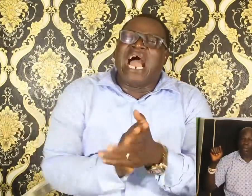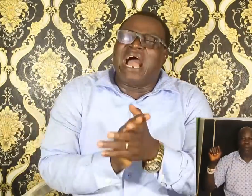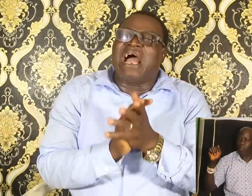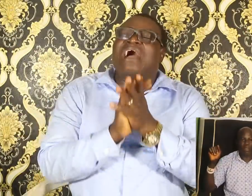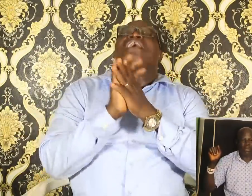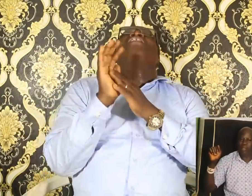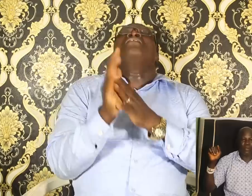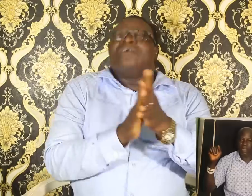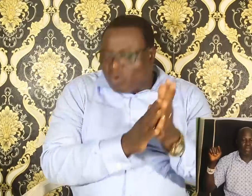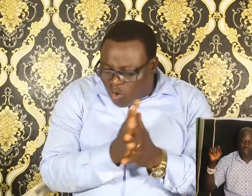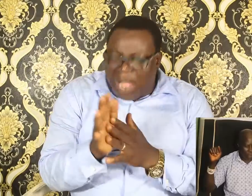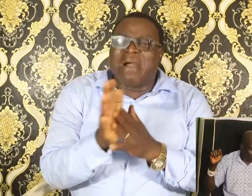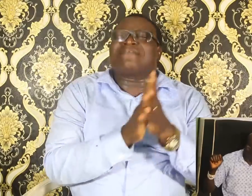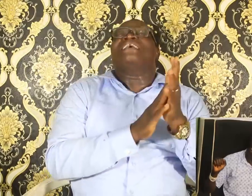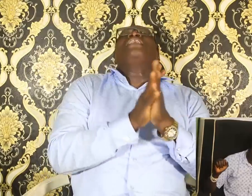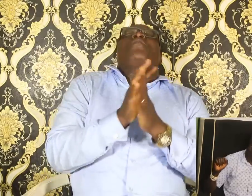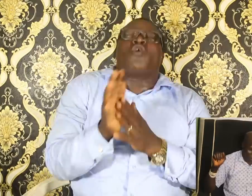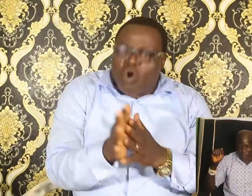Jesus.